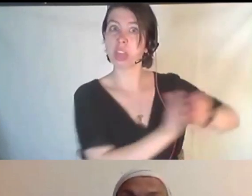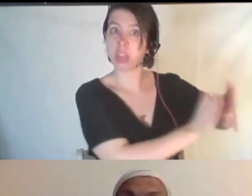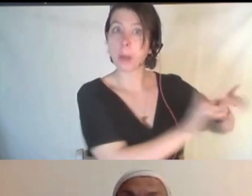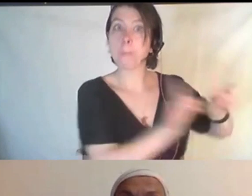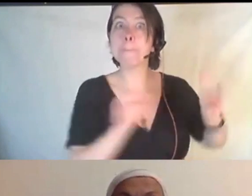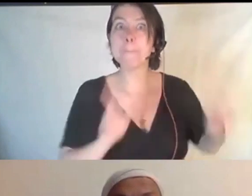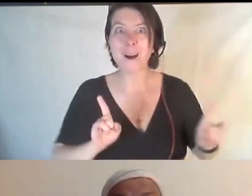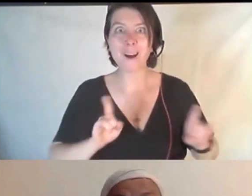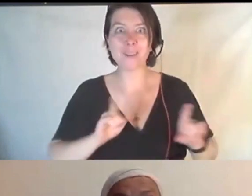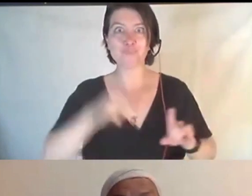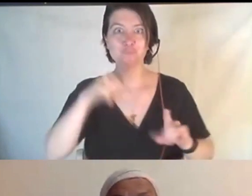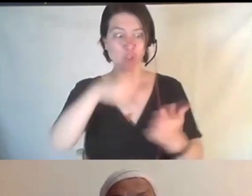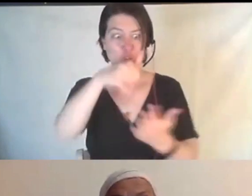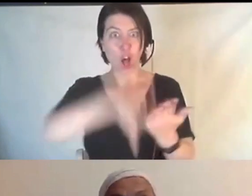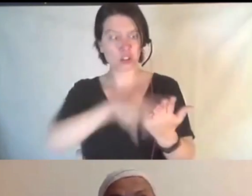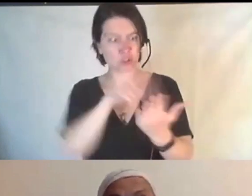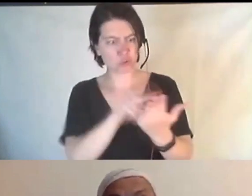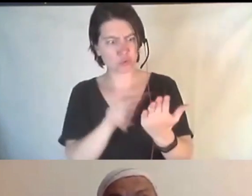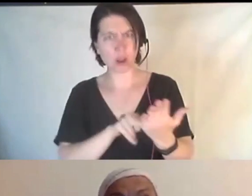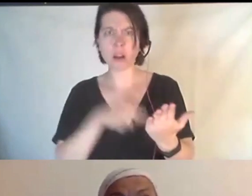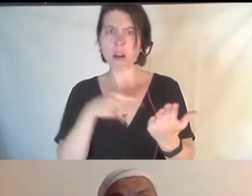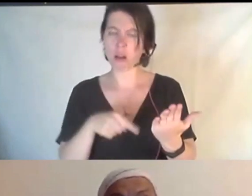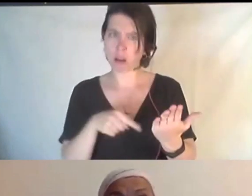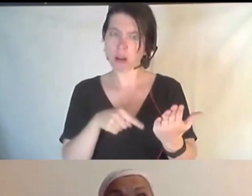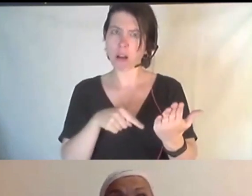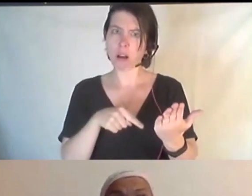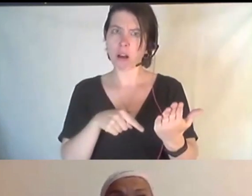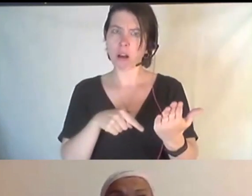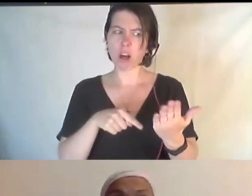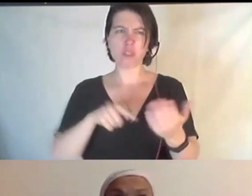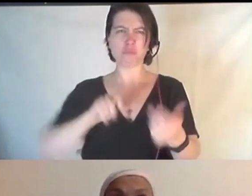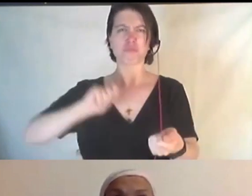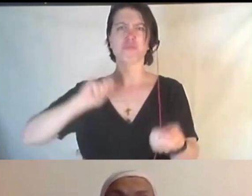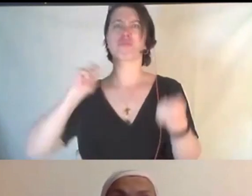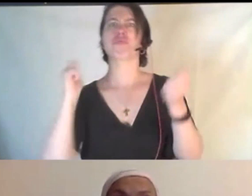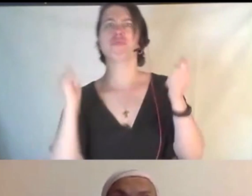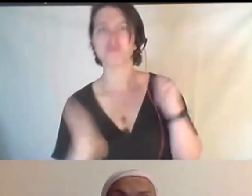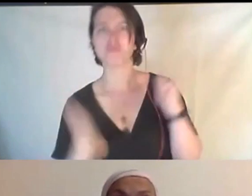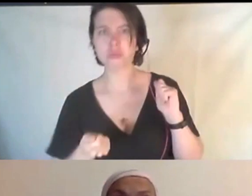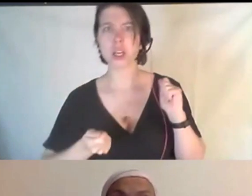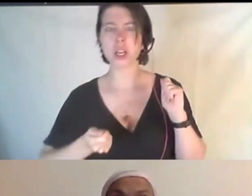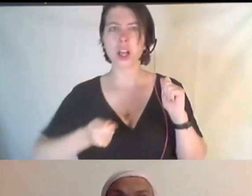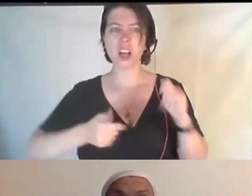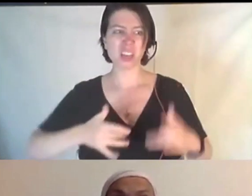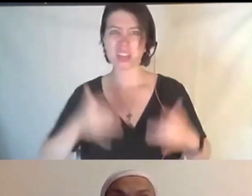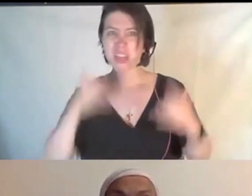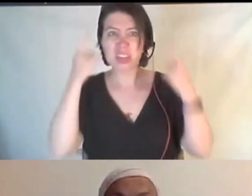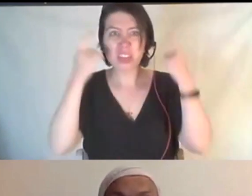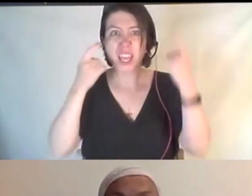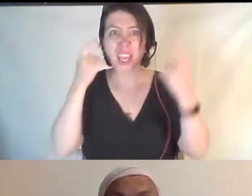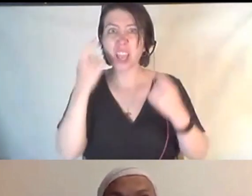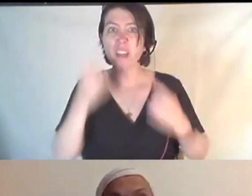is a shift. That exhibition felt like a seismic shift in thinking and feeling from